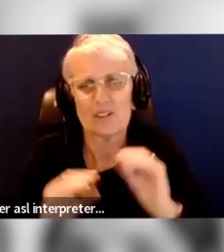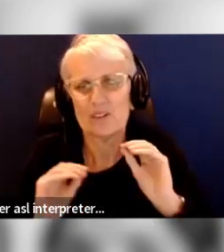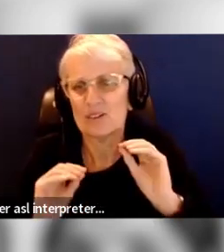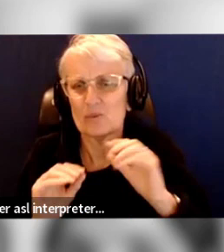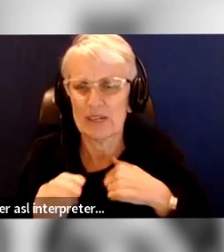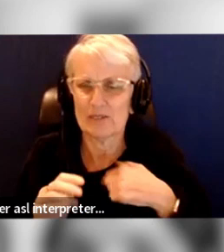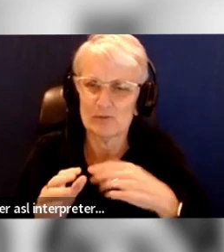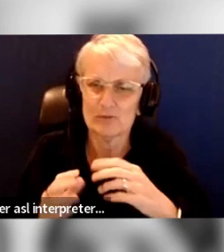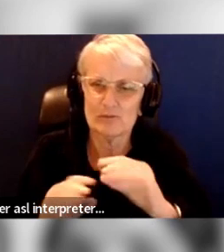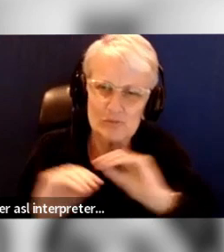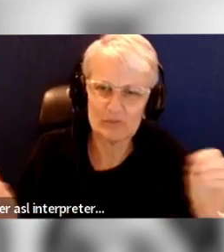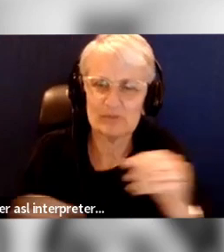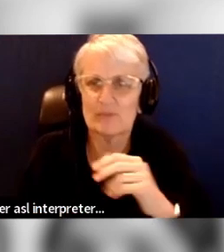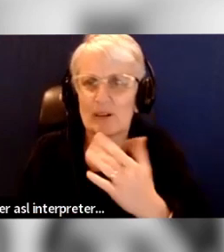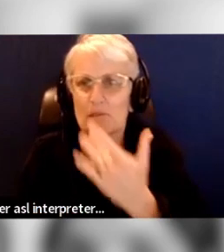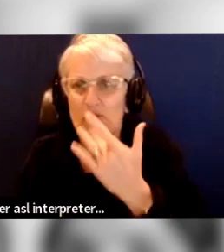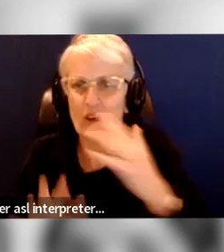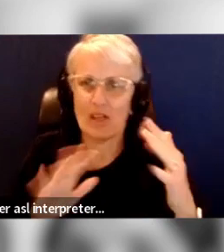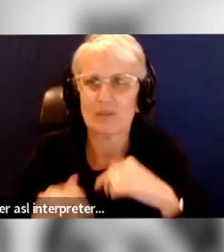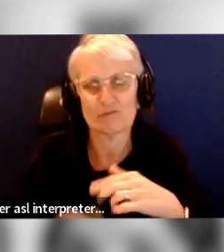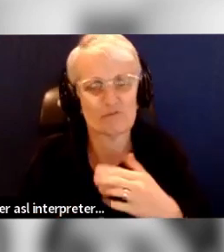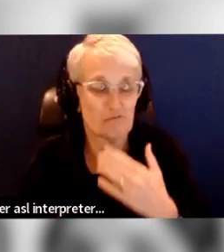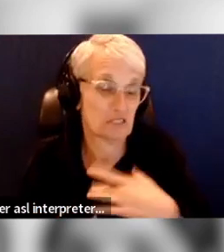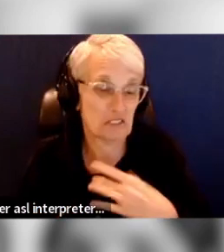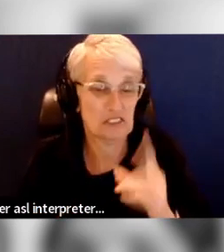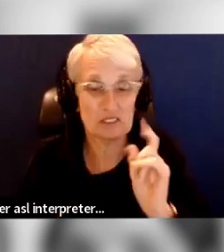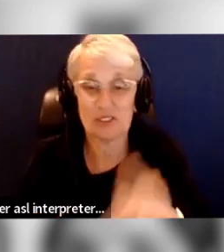as possible. But it's an interesting question.